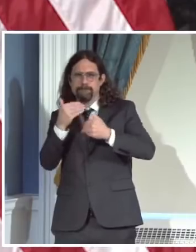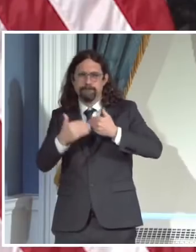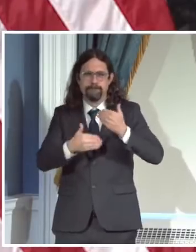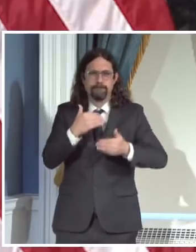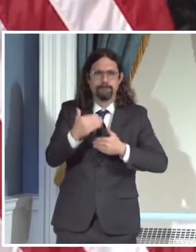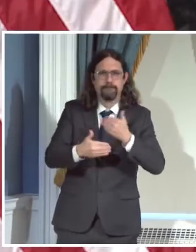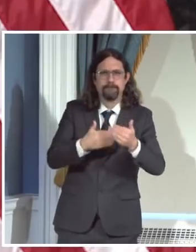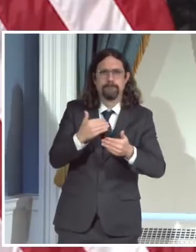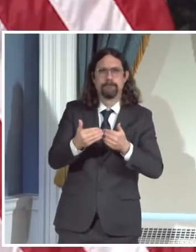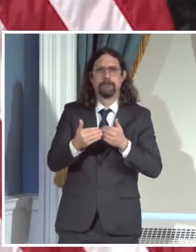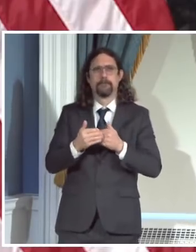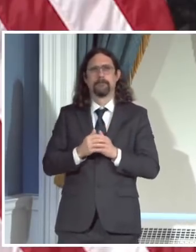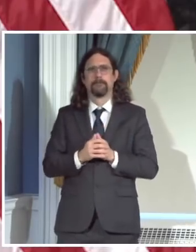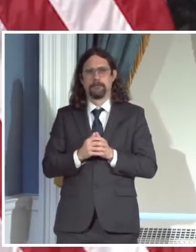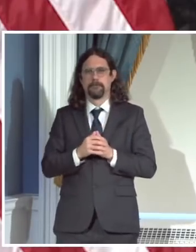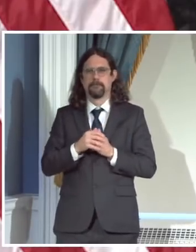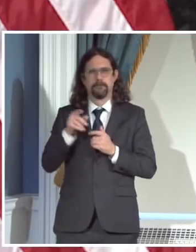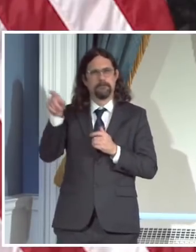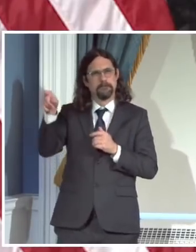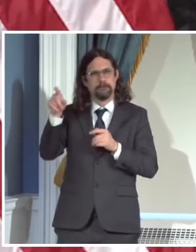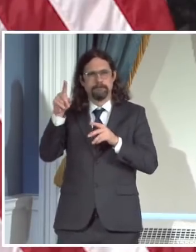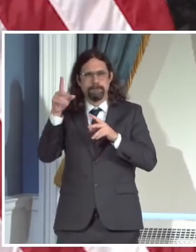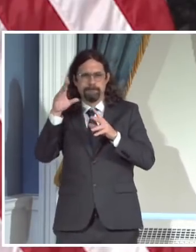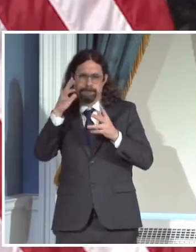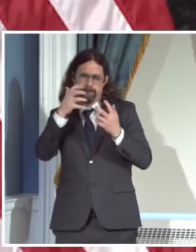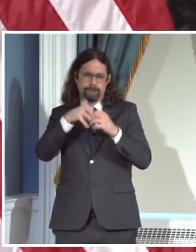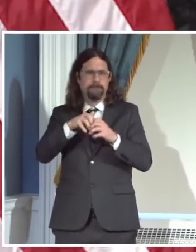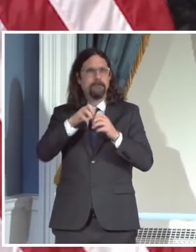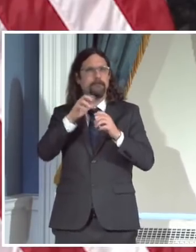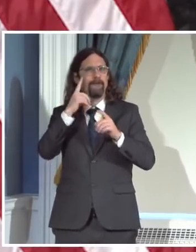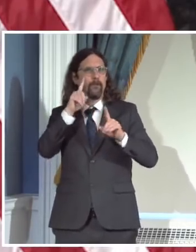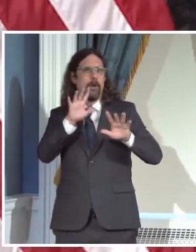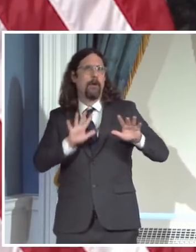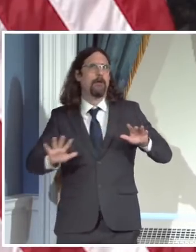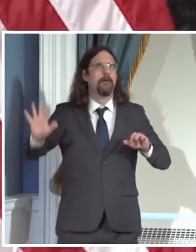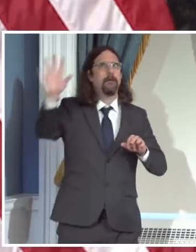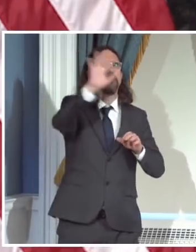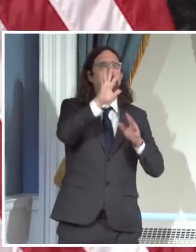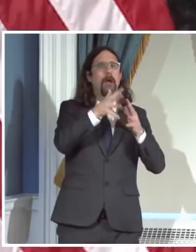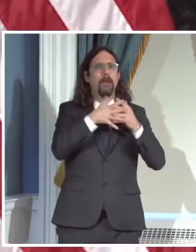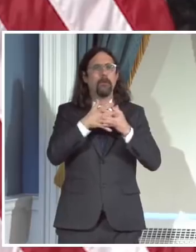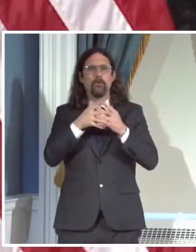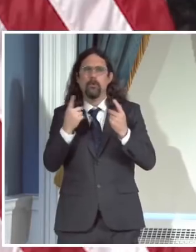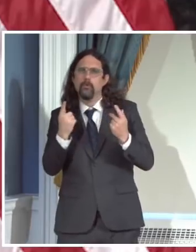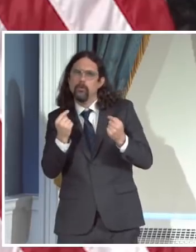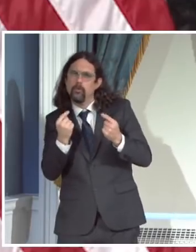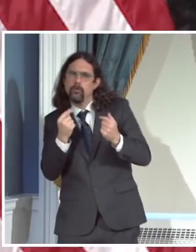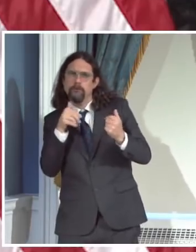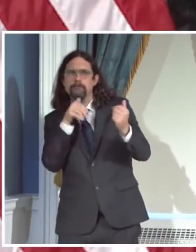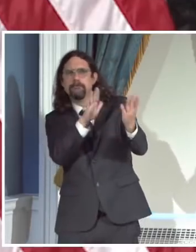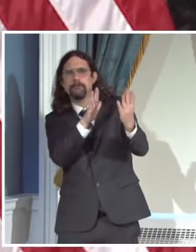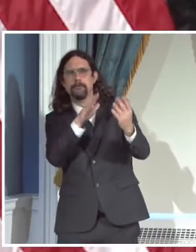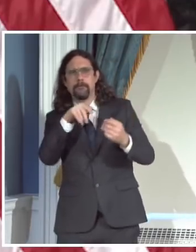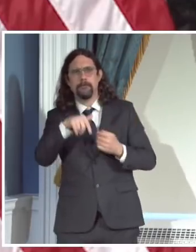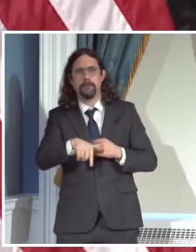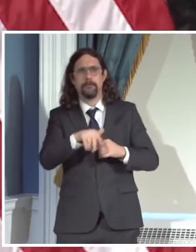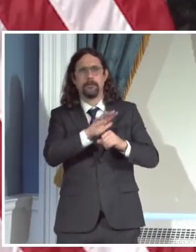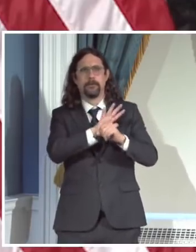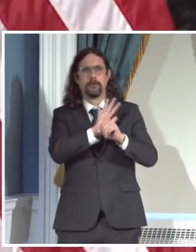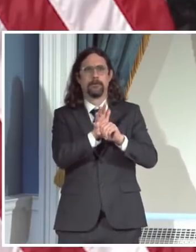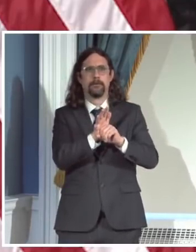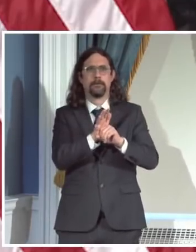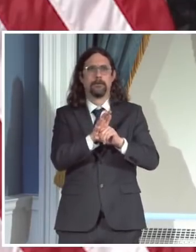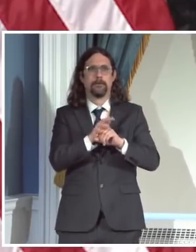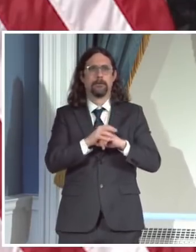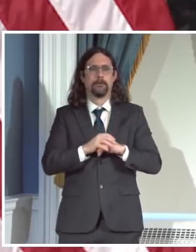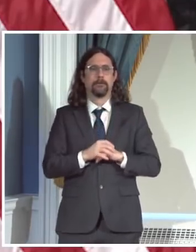mobilization all over our nation. And Administrator Gaynor was very focused, very